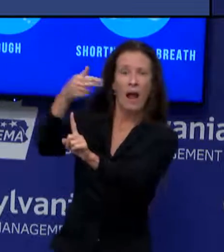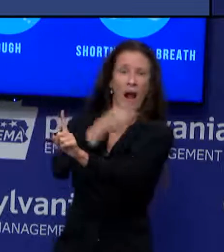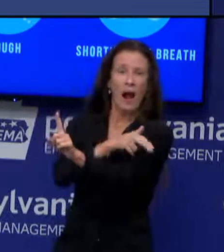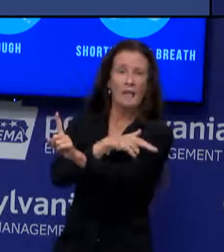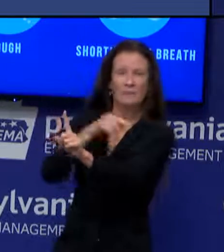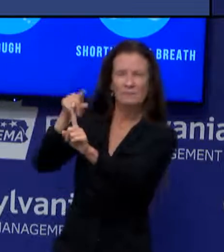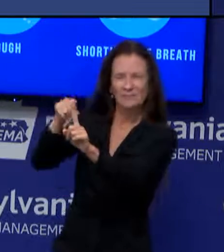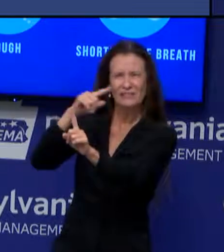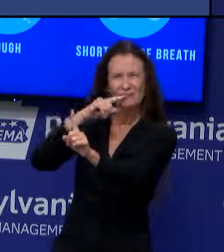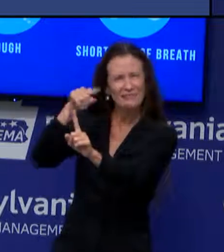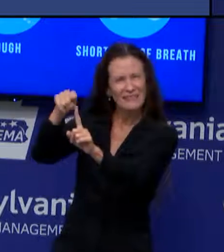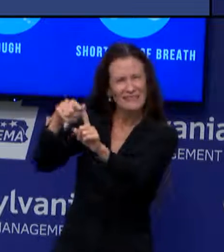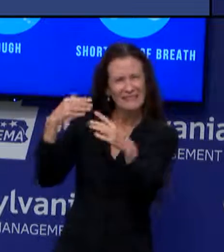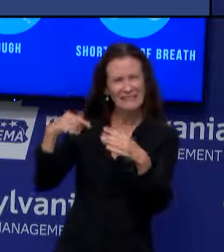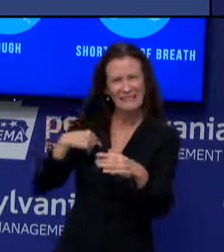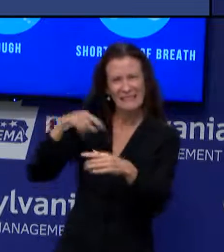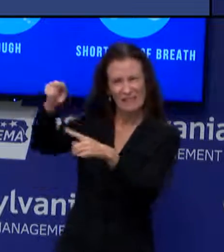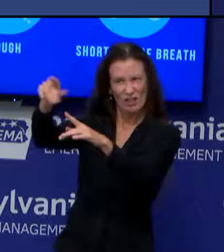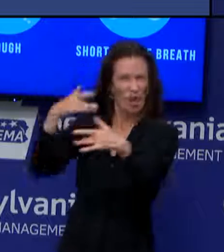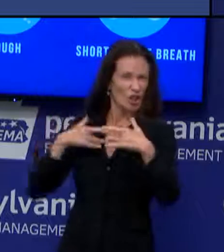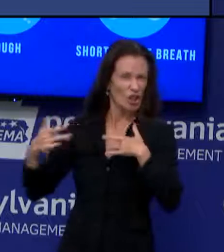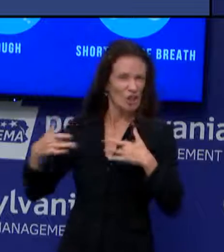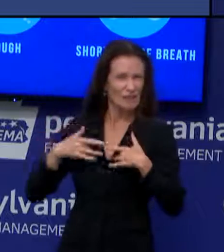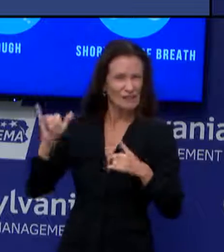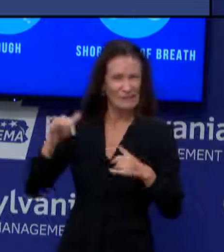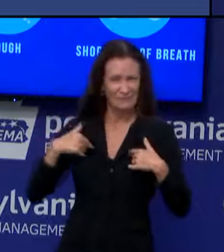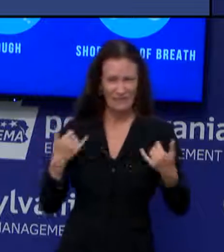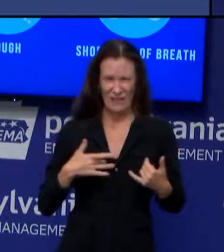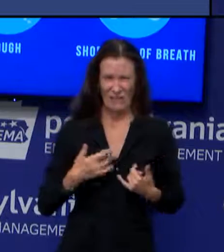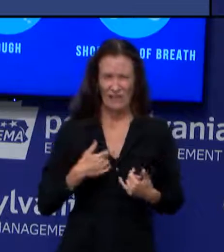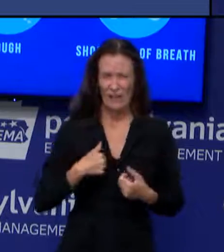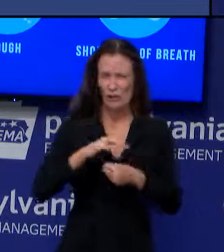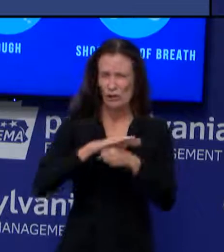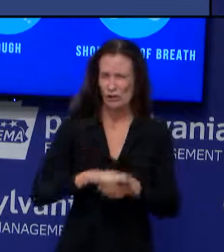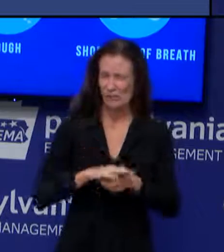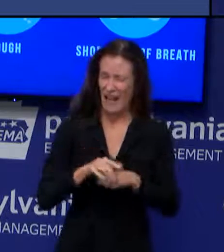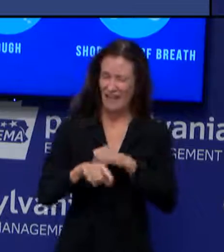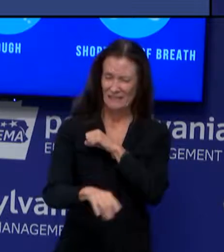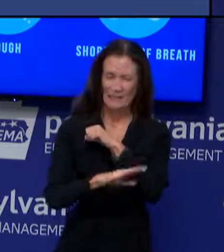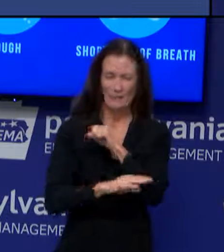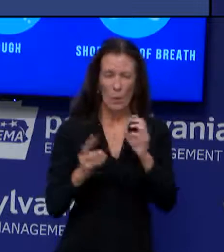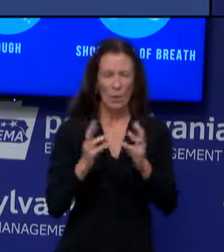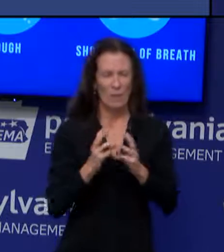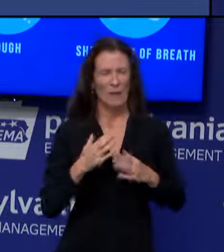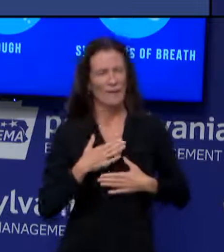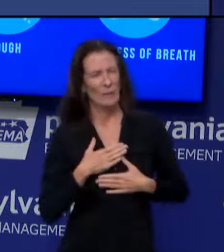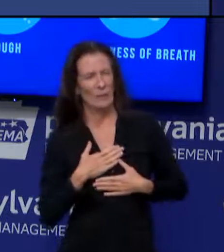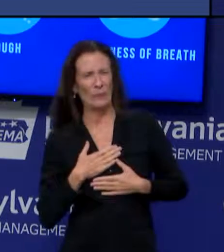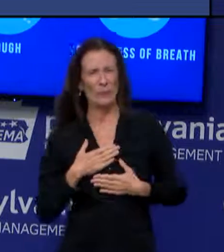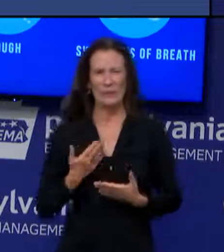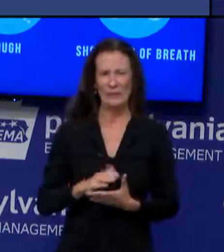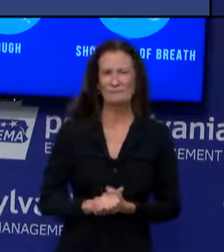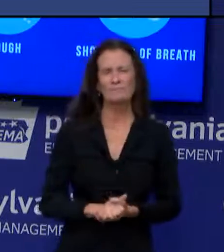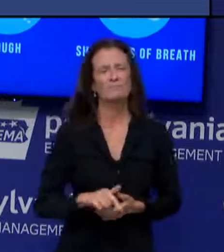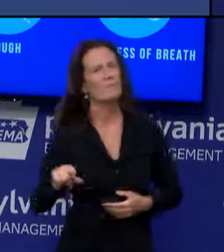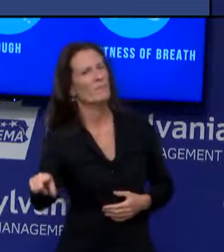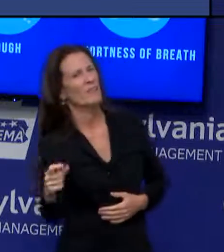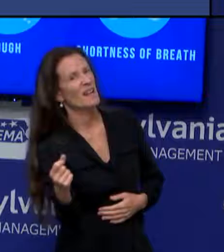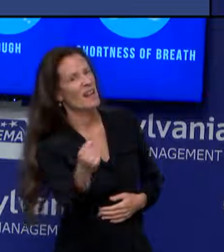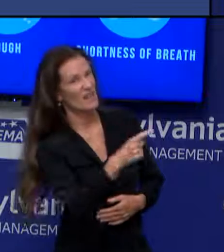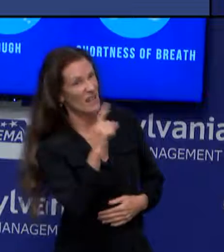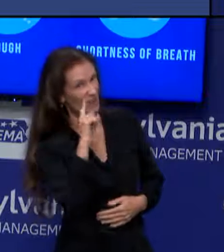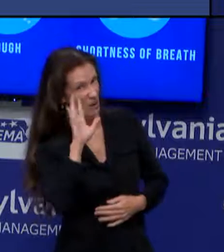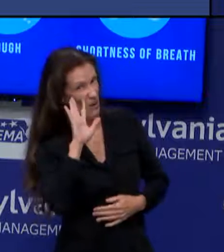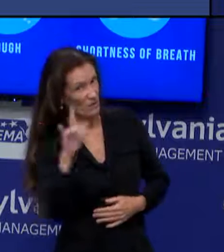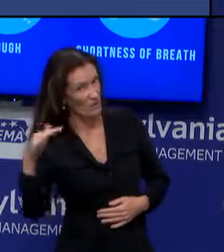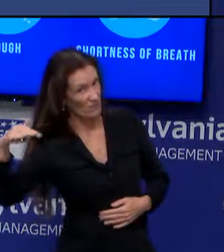COVID-19 as we enter the fall and the winter. Potential surge, and I'm sure you have conversations with many states and the